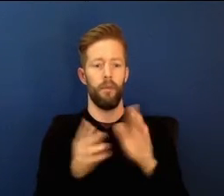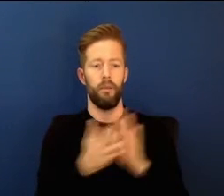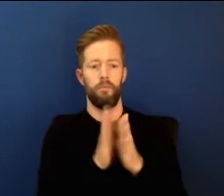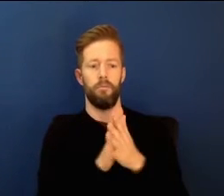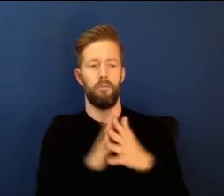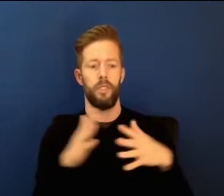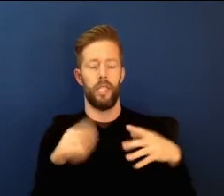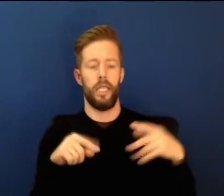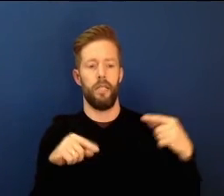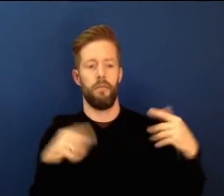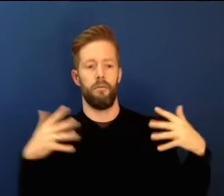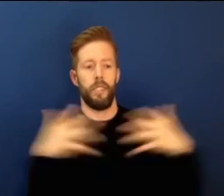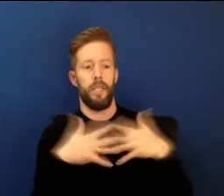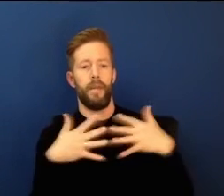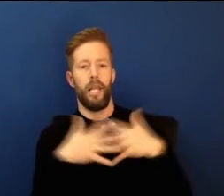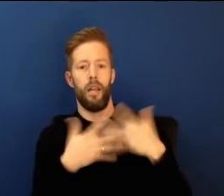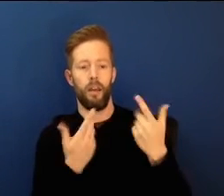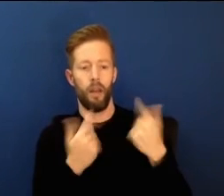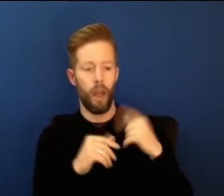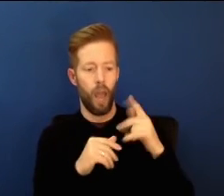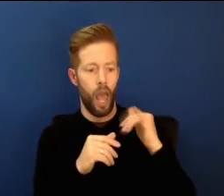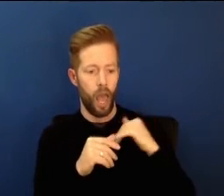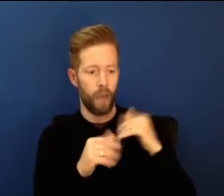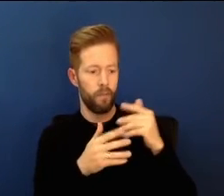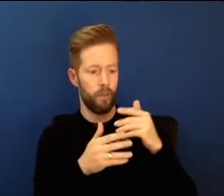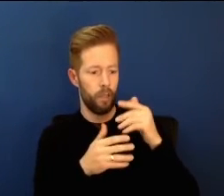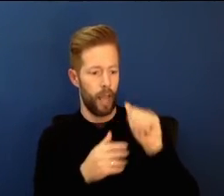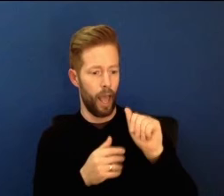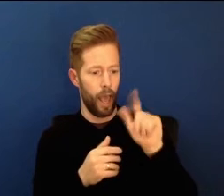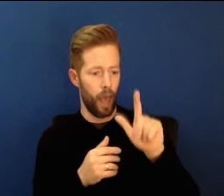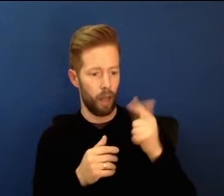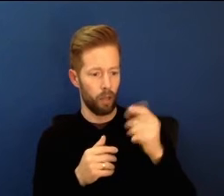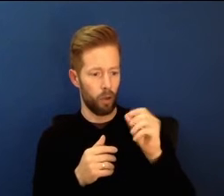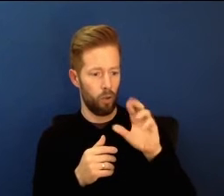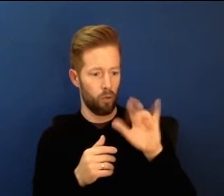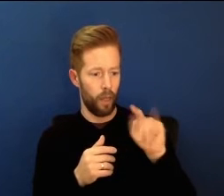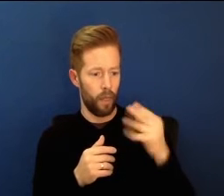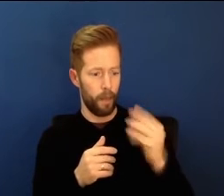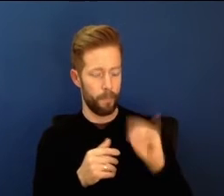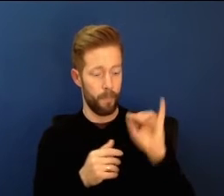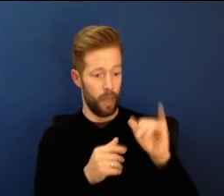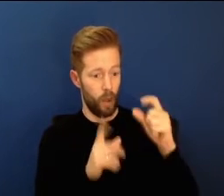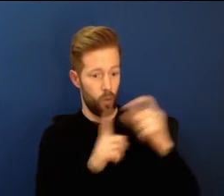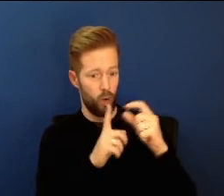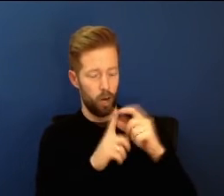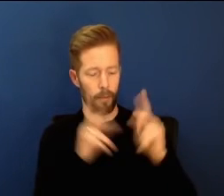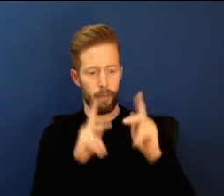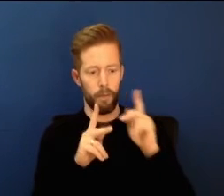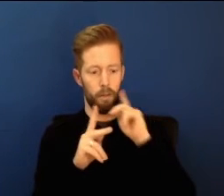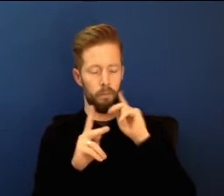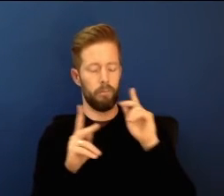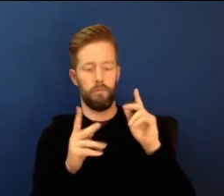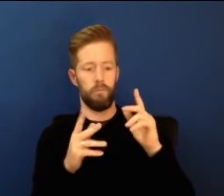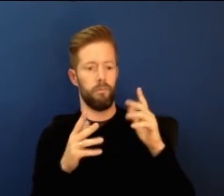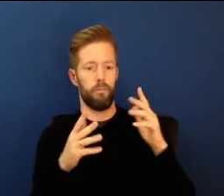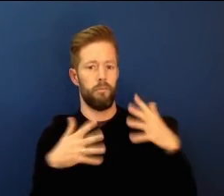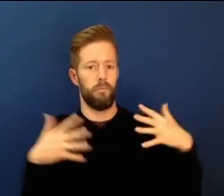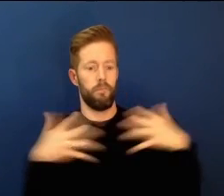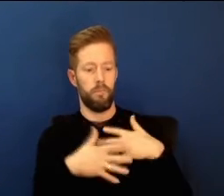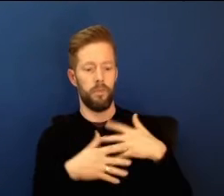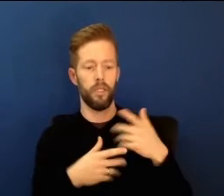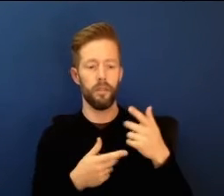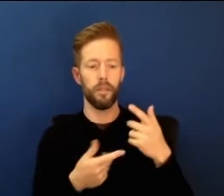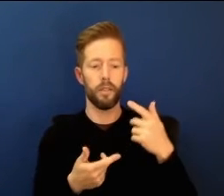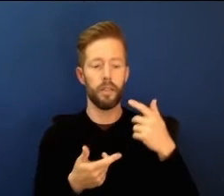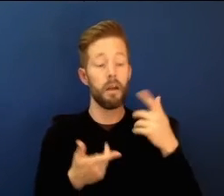a step-by-step process an algorithm. I think in the long run, it's really cool to think of that as an algorithm, as a